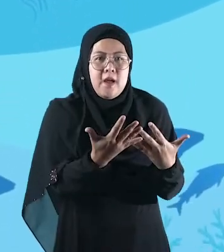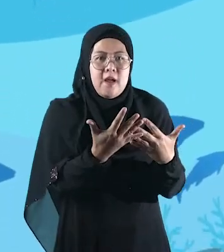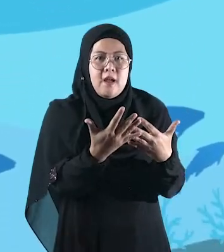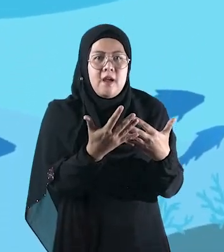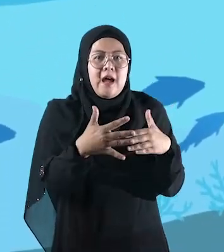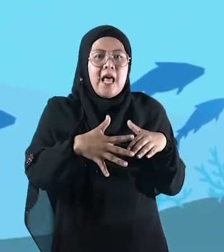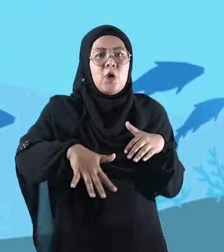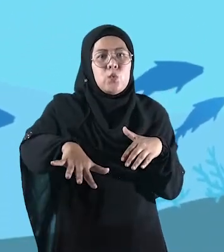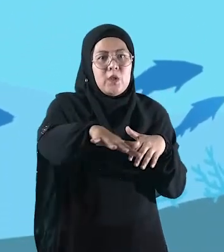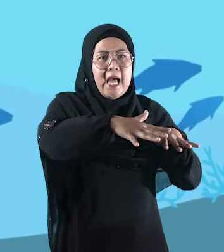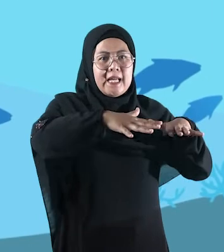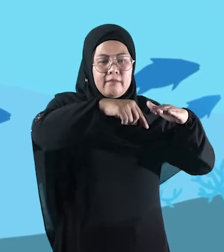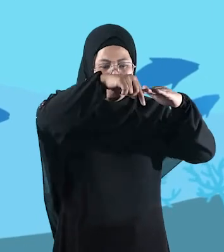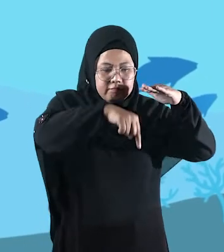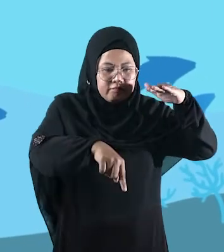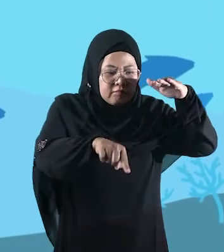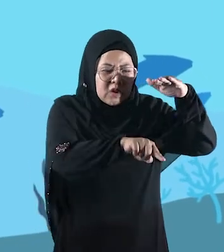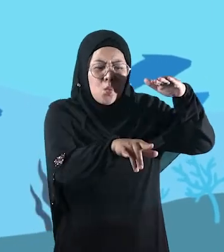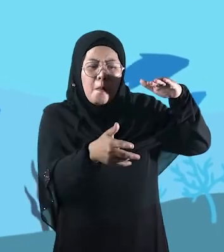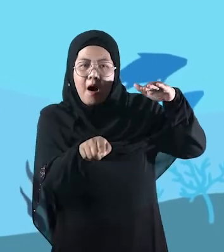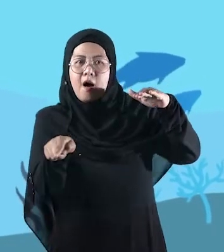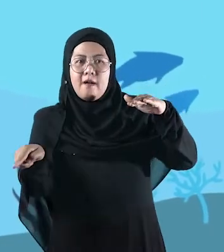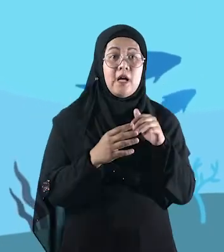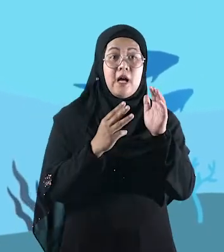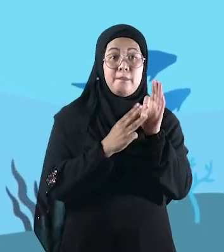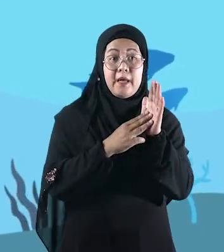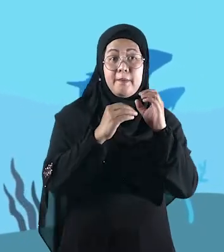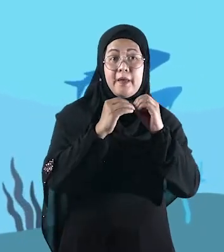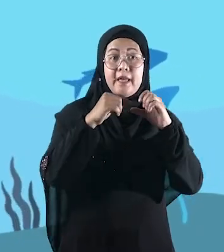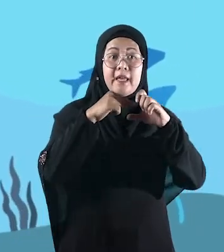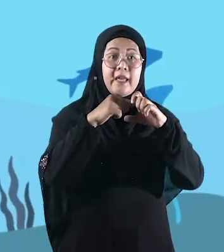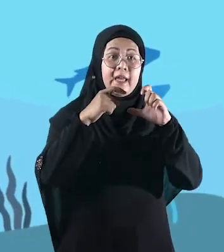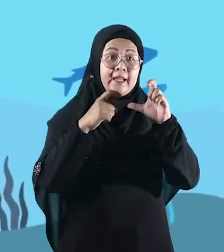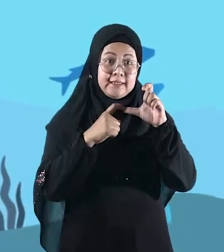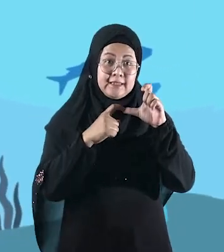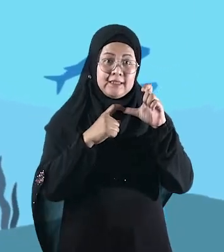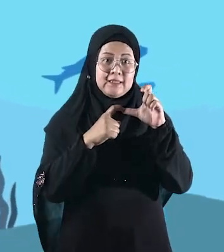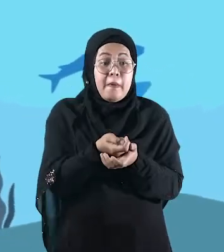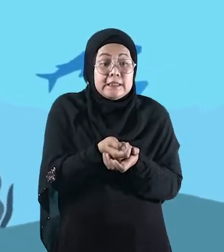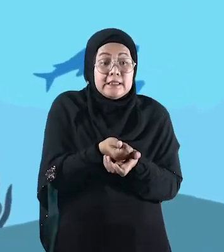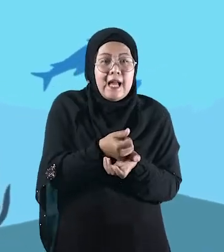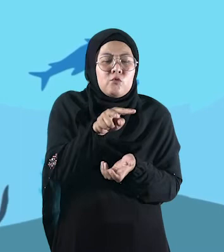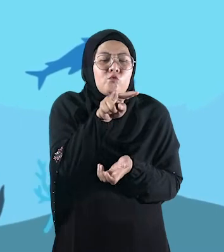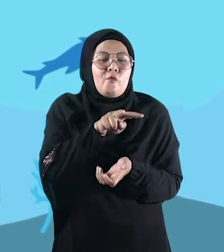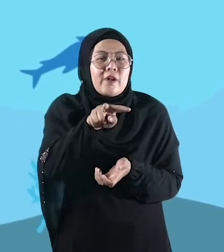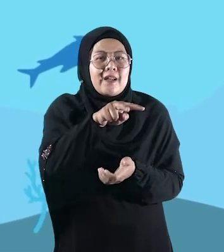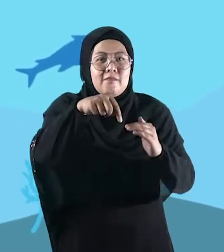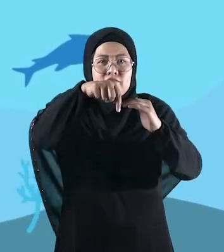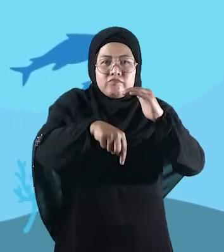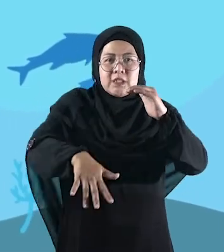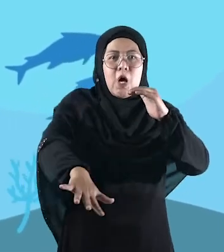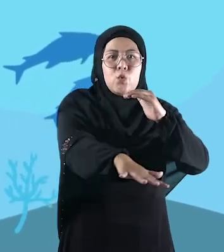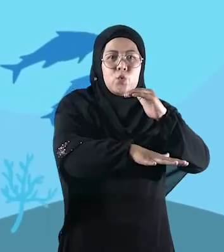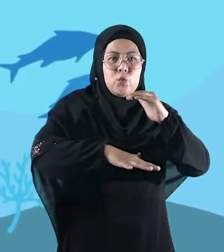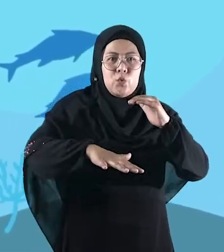obtain topographic images of the bottom of the seabed, or sounding, and hydrographic surveys. MBES is installed on